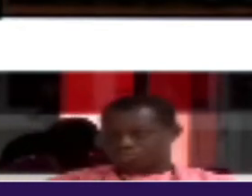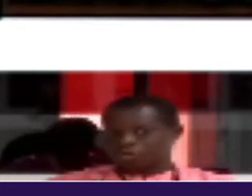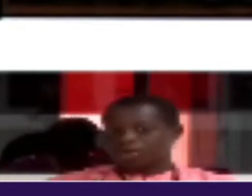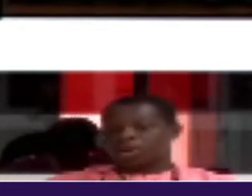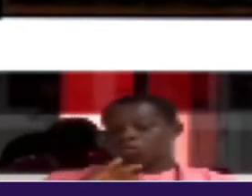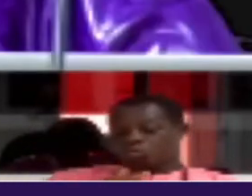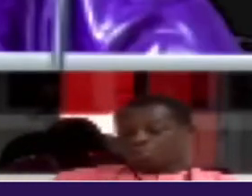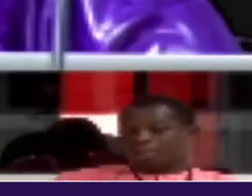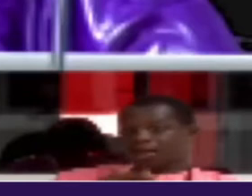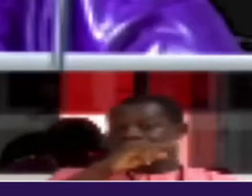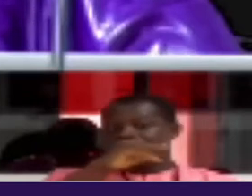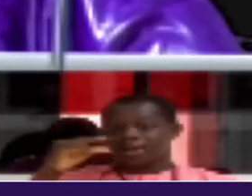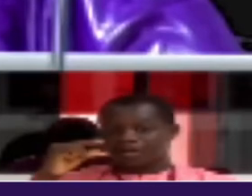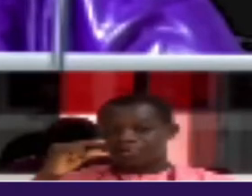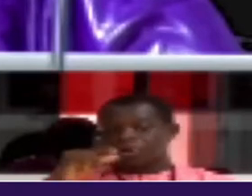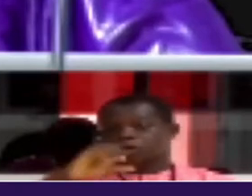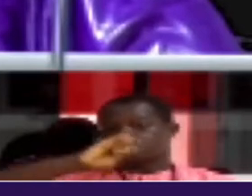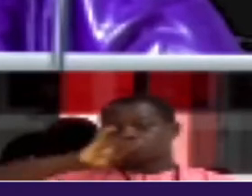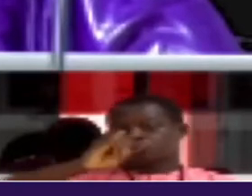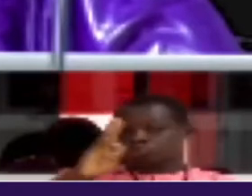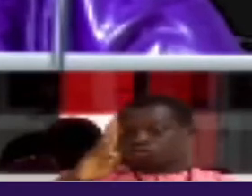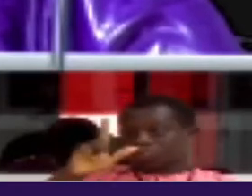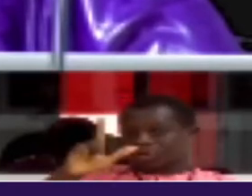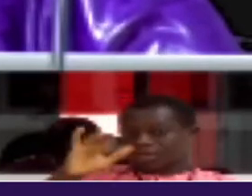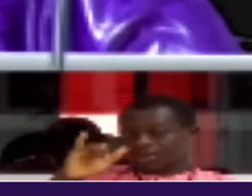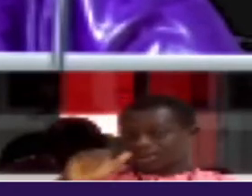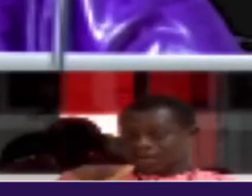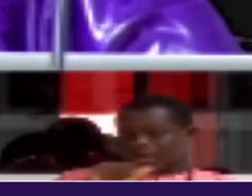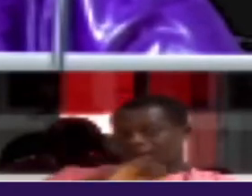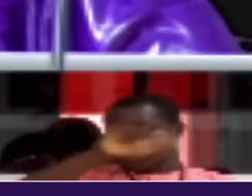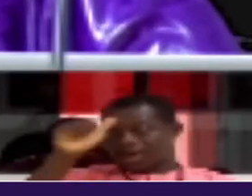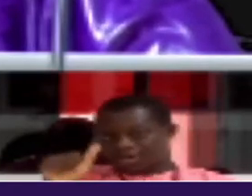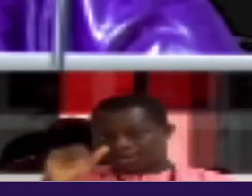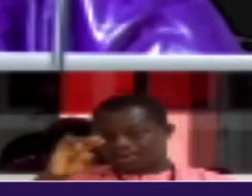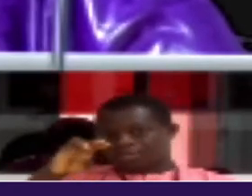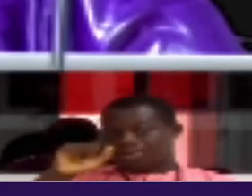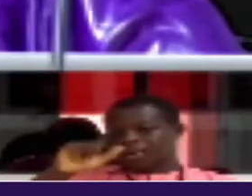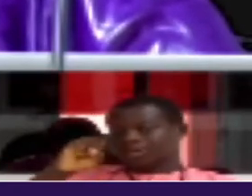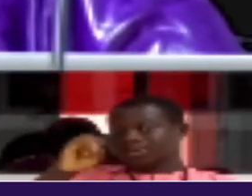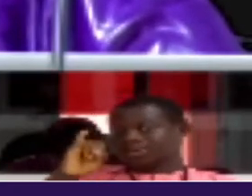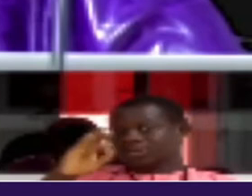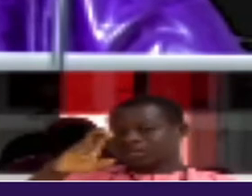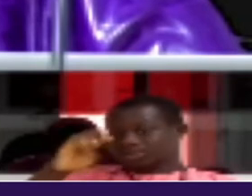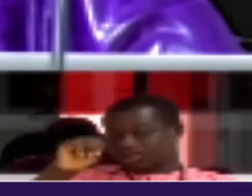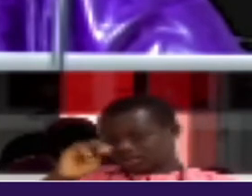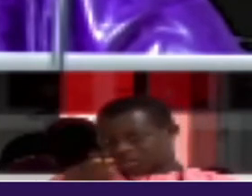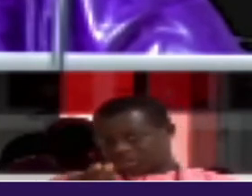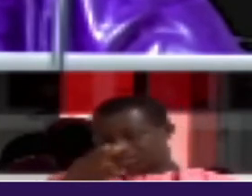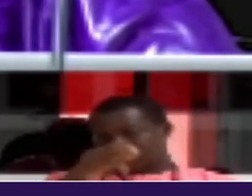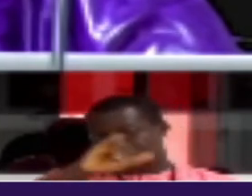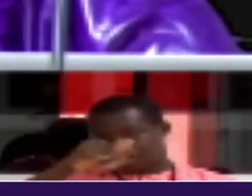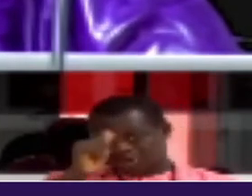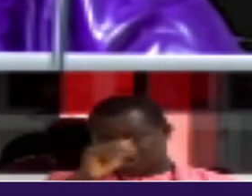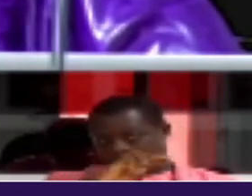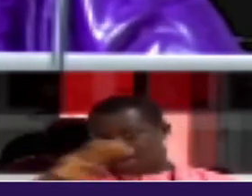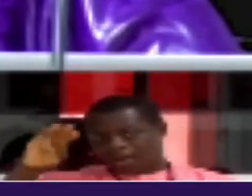Masire Jammeh. You are also alleged to have been involved in the execution of